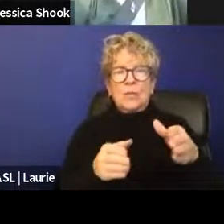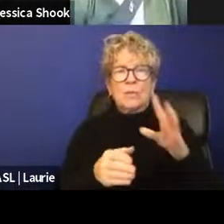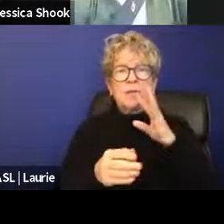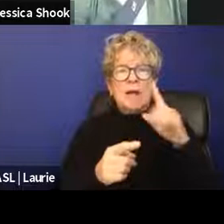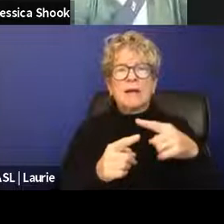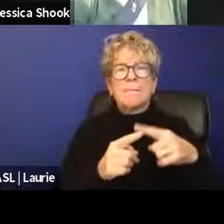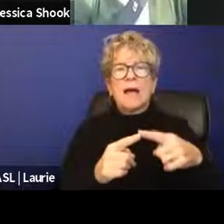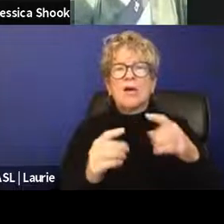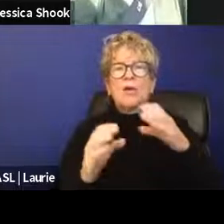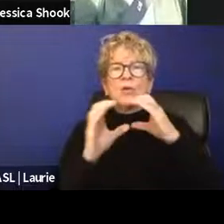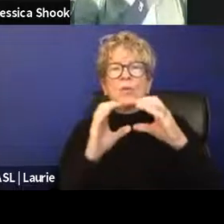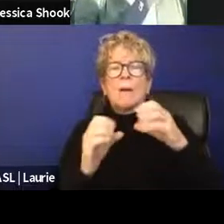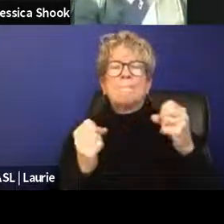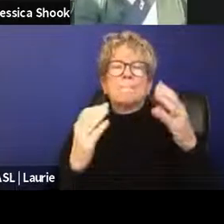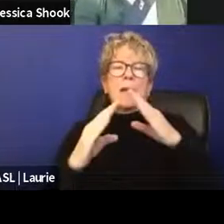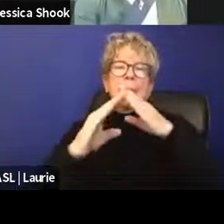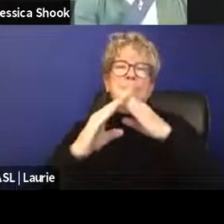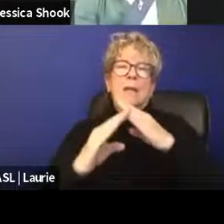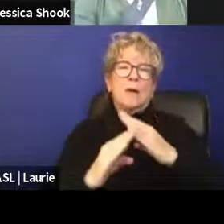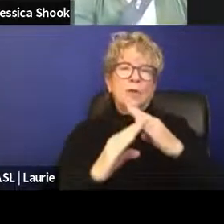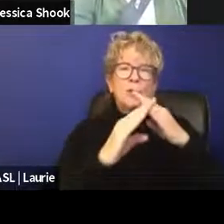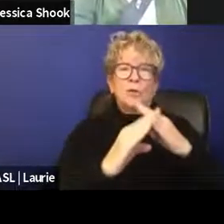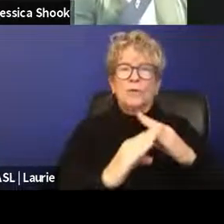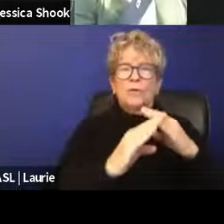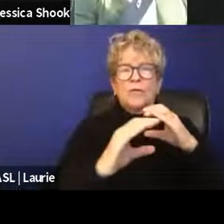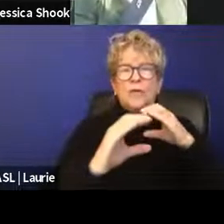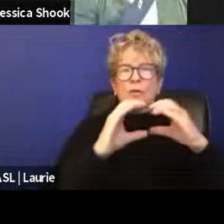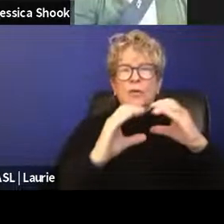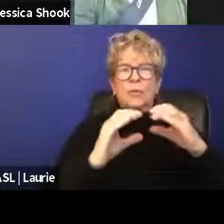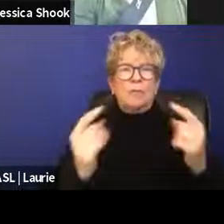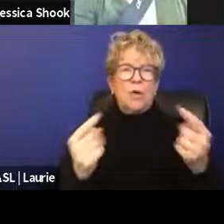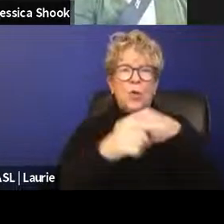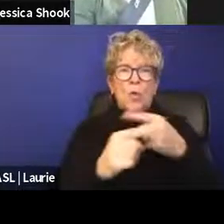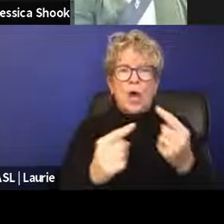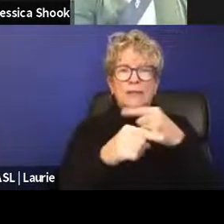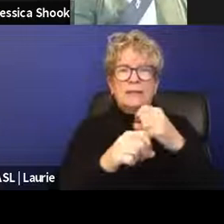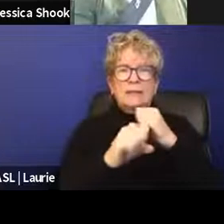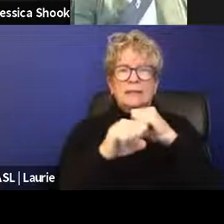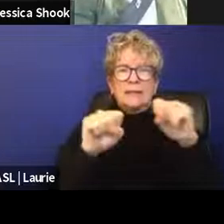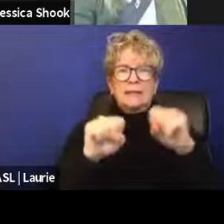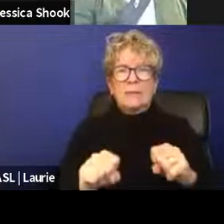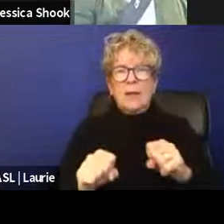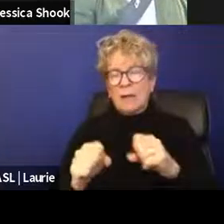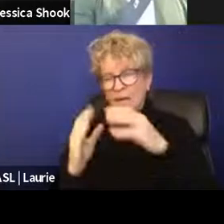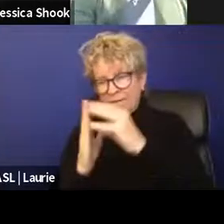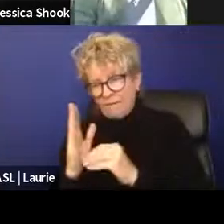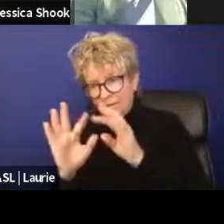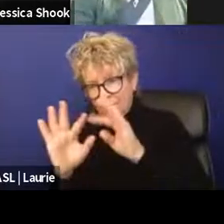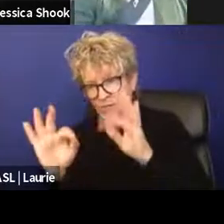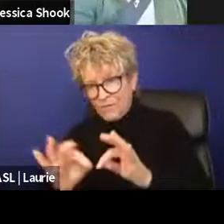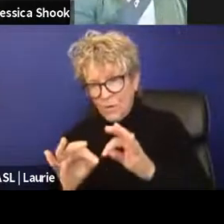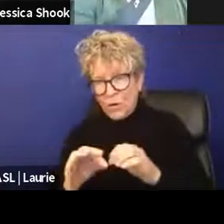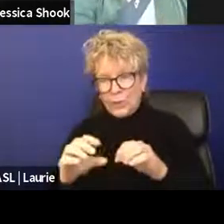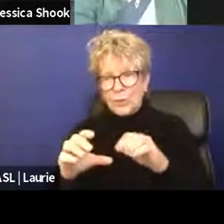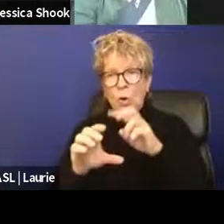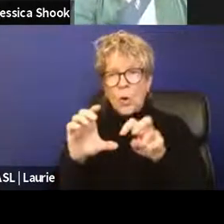many barriers in the current state to communicating across systems. Many forms you have to fill out, many hoops to jump, many things that you